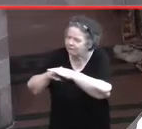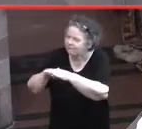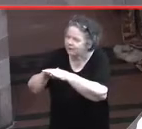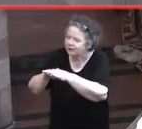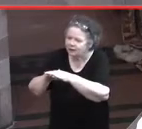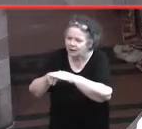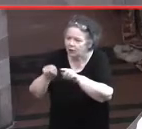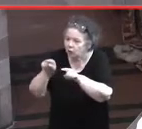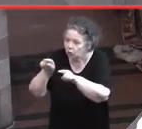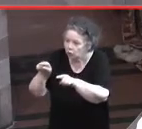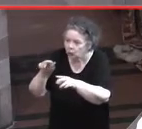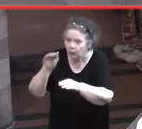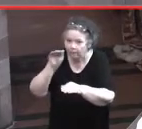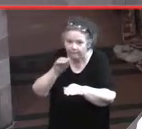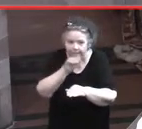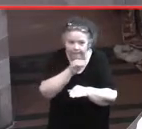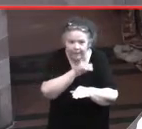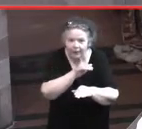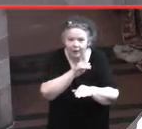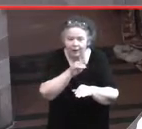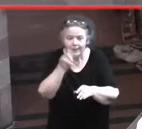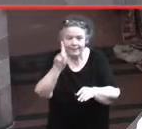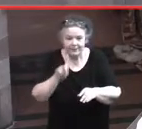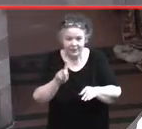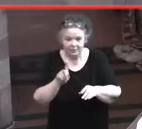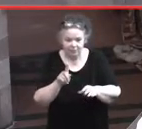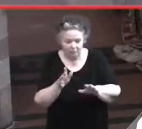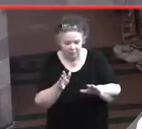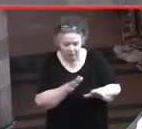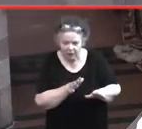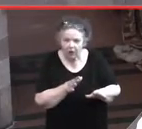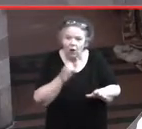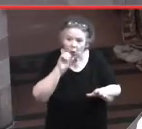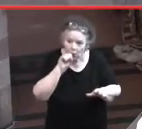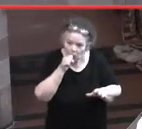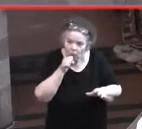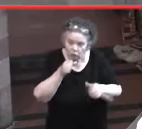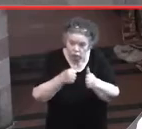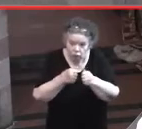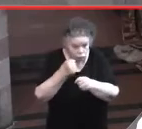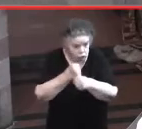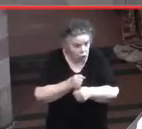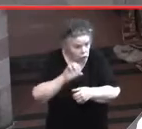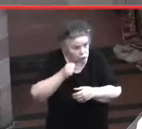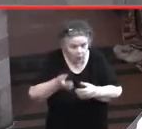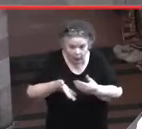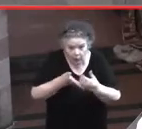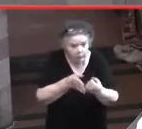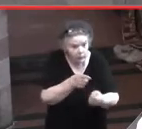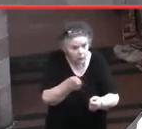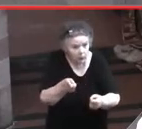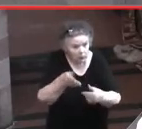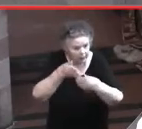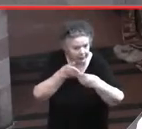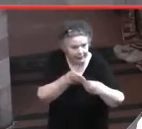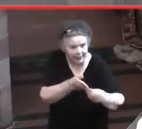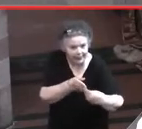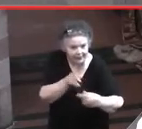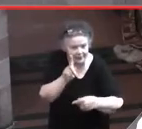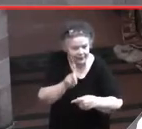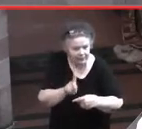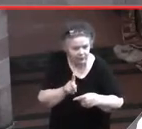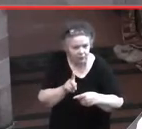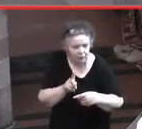You are called, as people set aside and resourced by the church, to lead God's people to